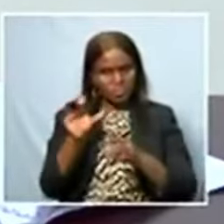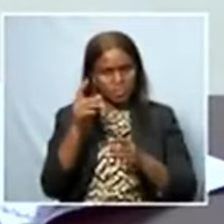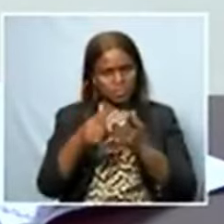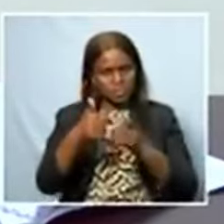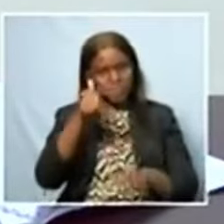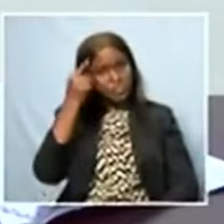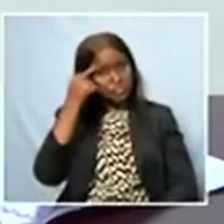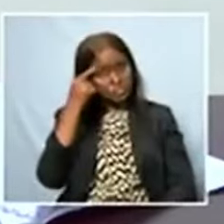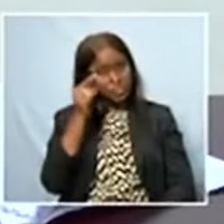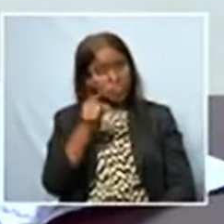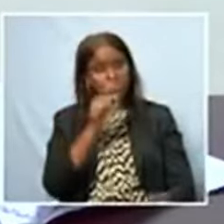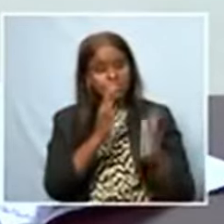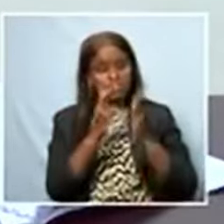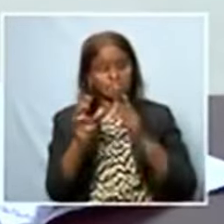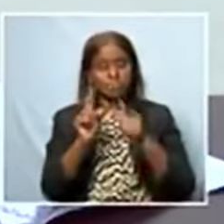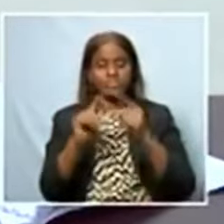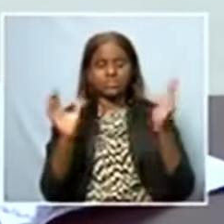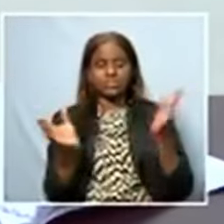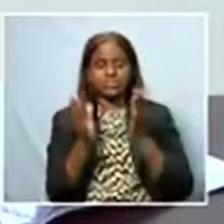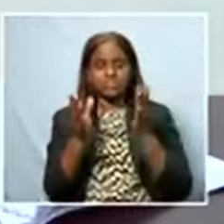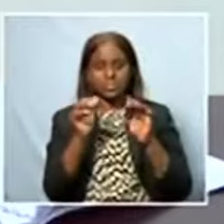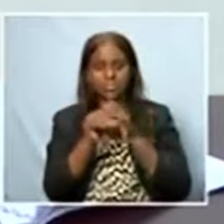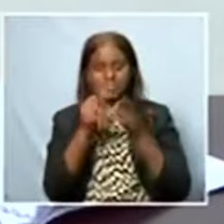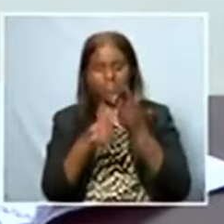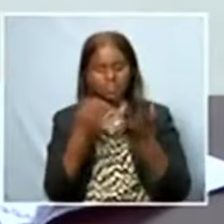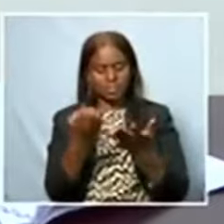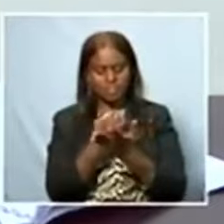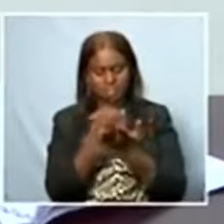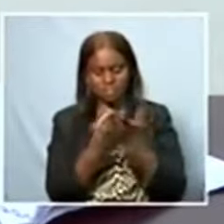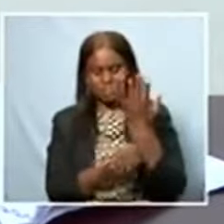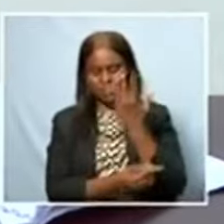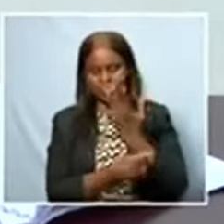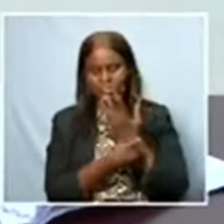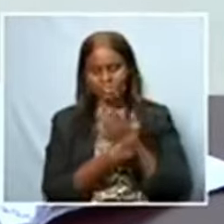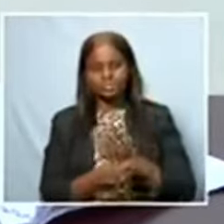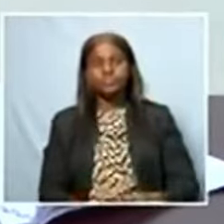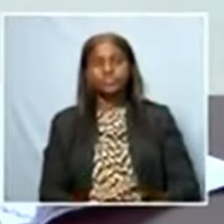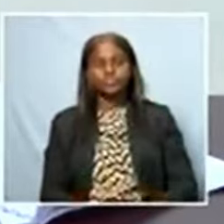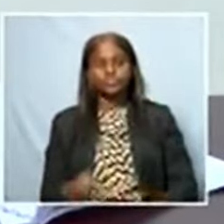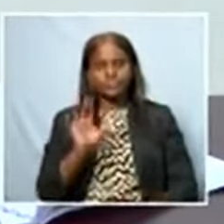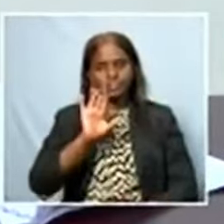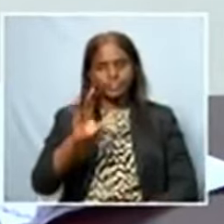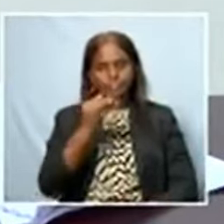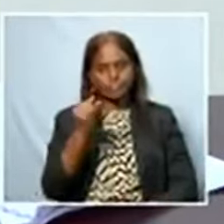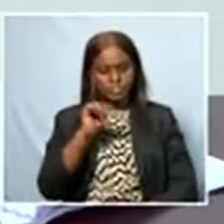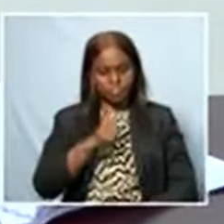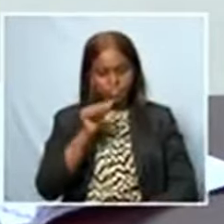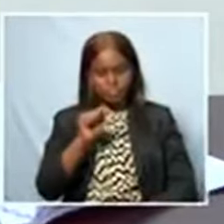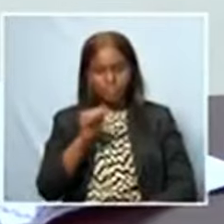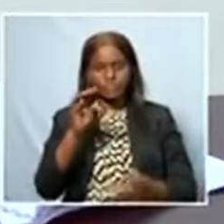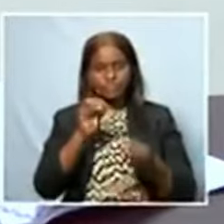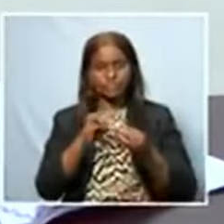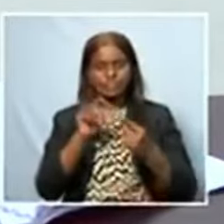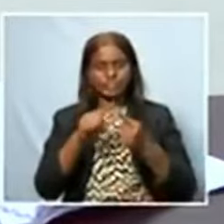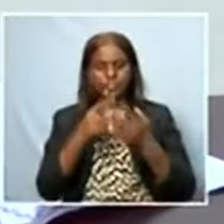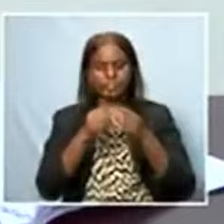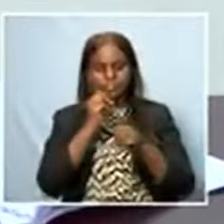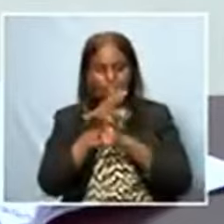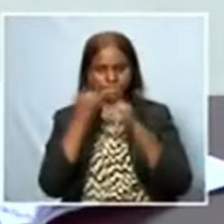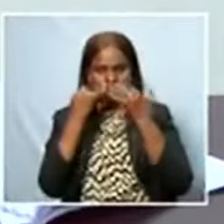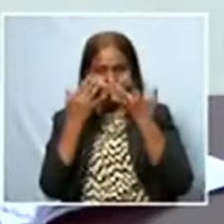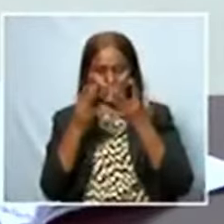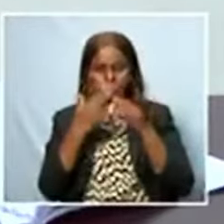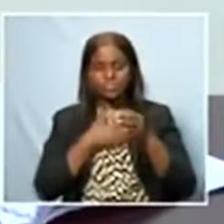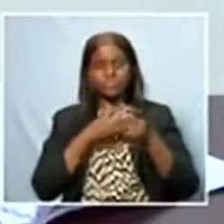government intends to promote in terms of economic development. And that's one of the issues we can just add. But like indicated by my